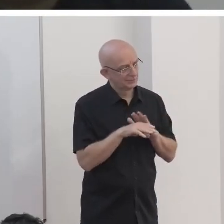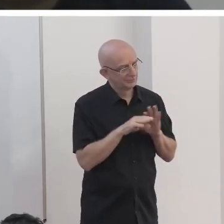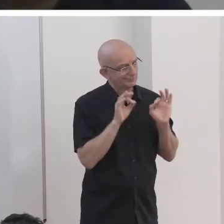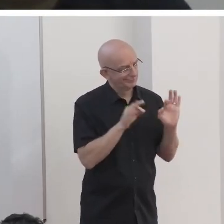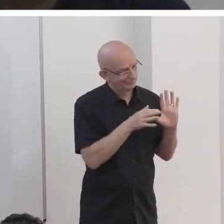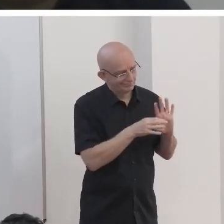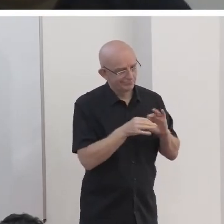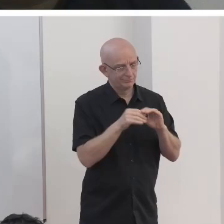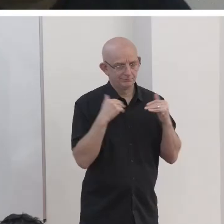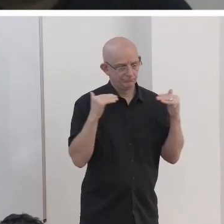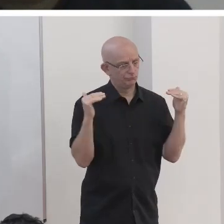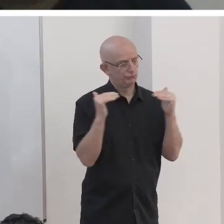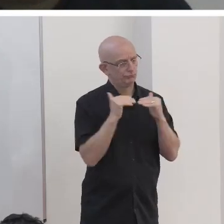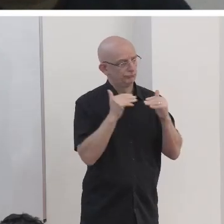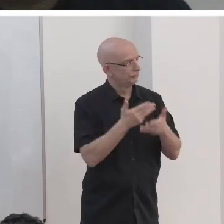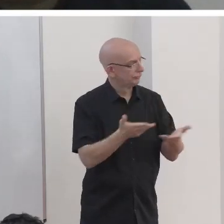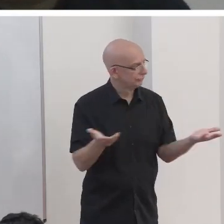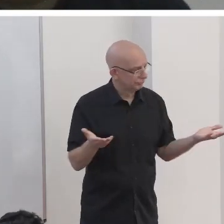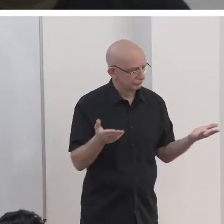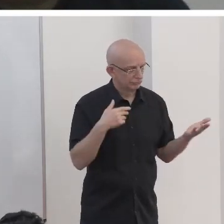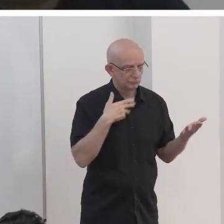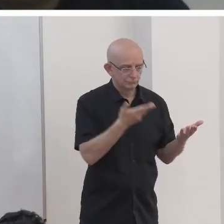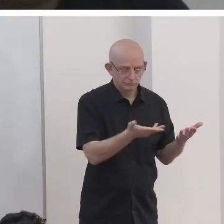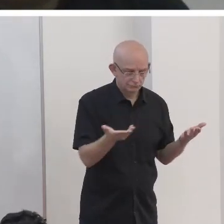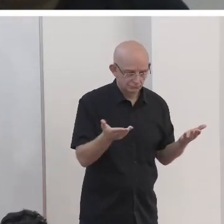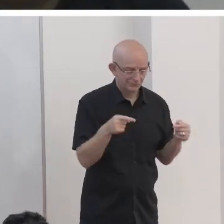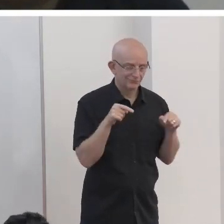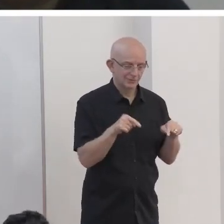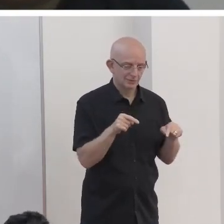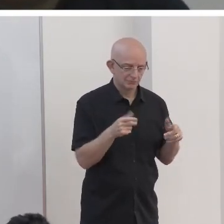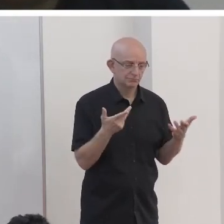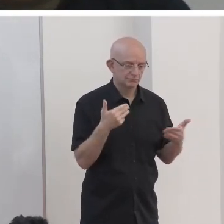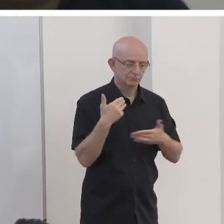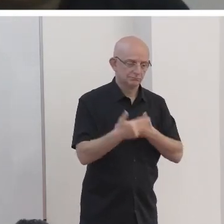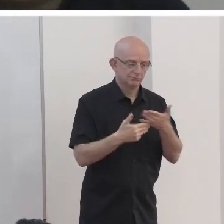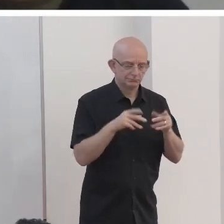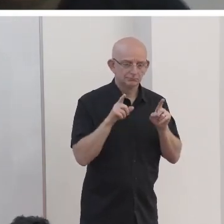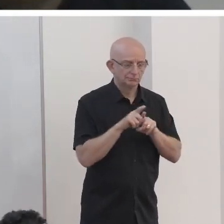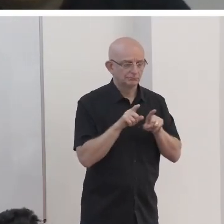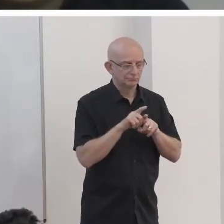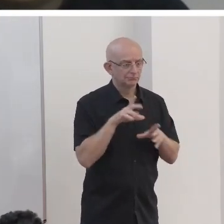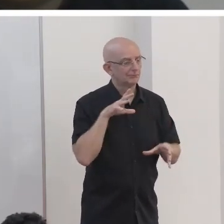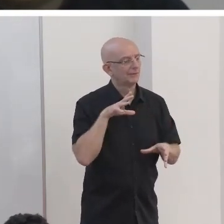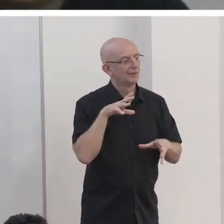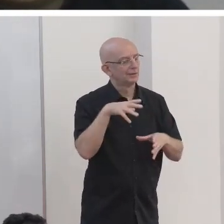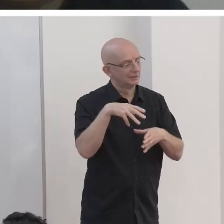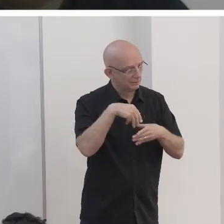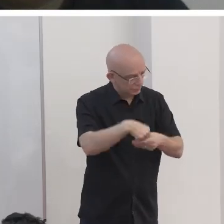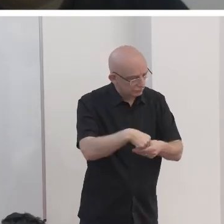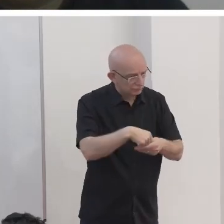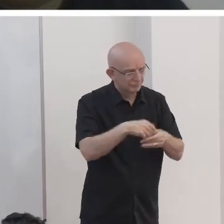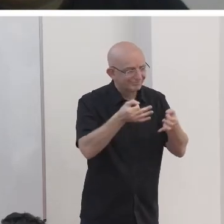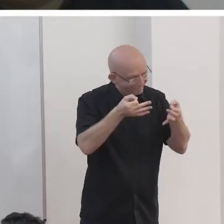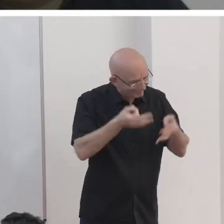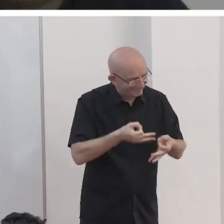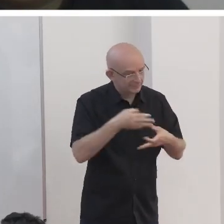will be able to get. Thank you. Thanks for providing this opportunity. And you feel